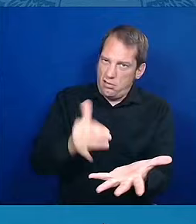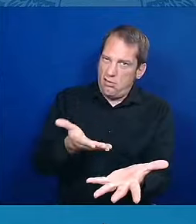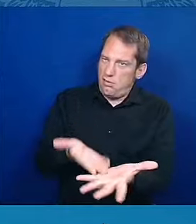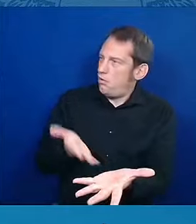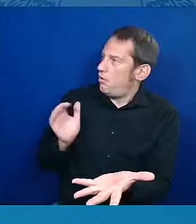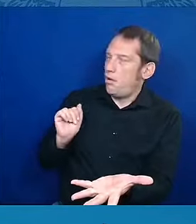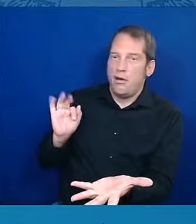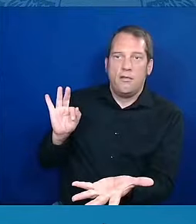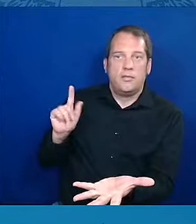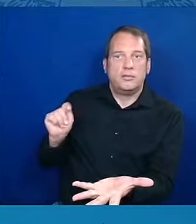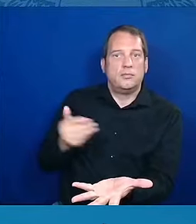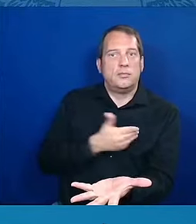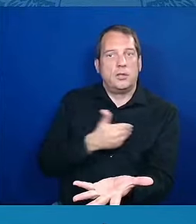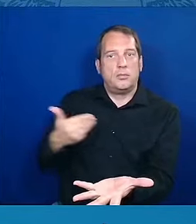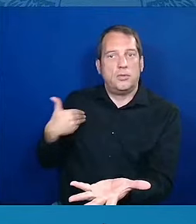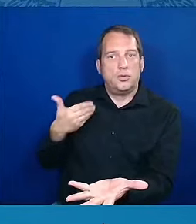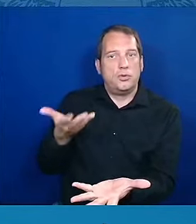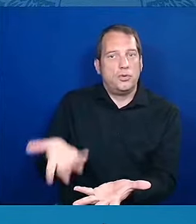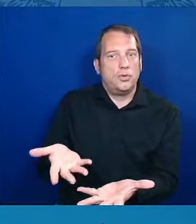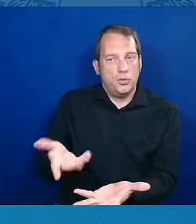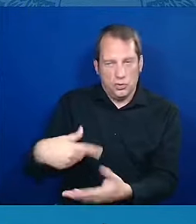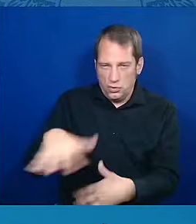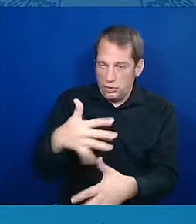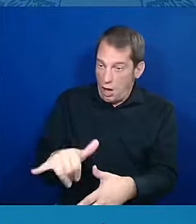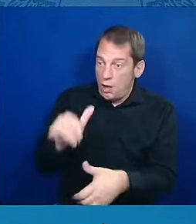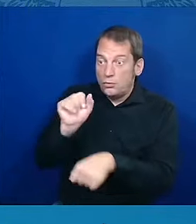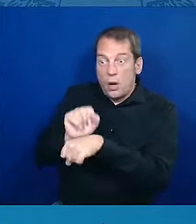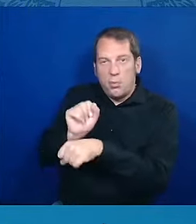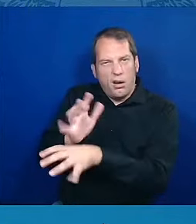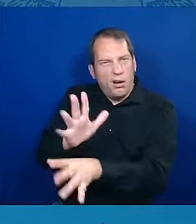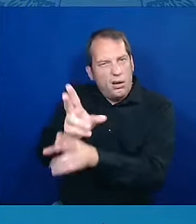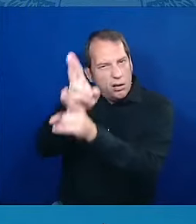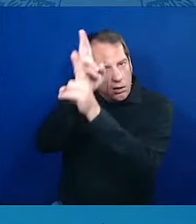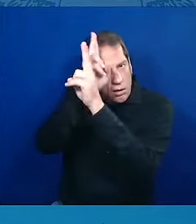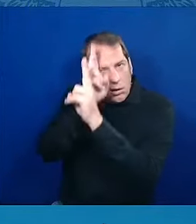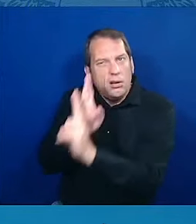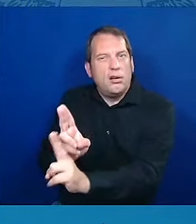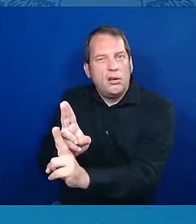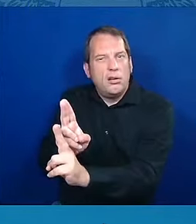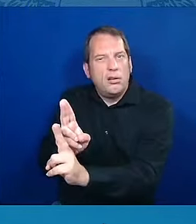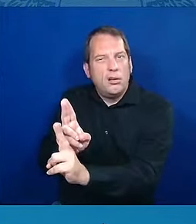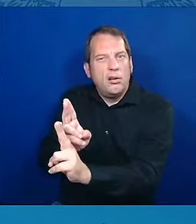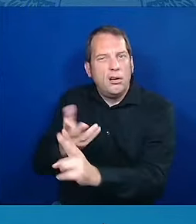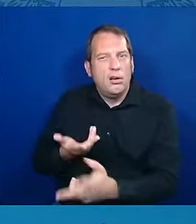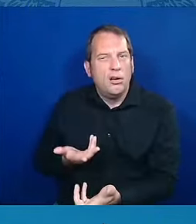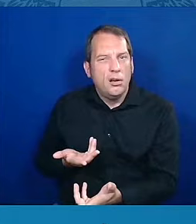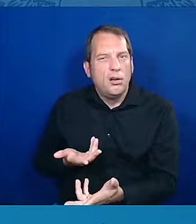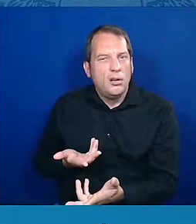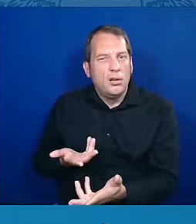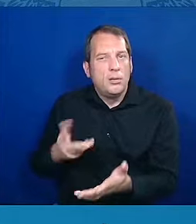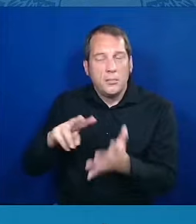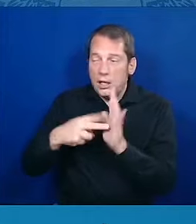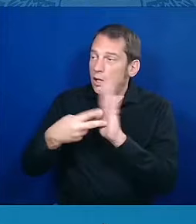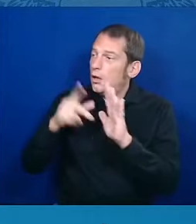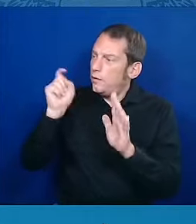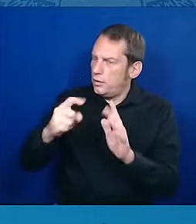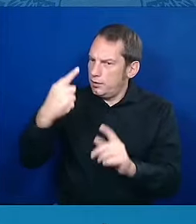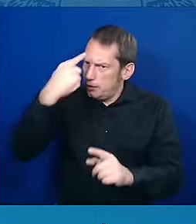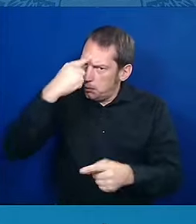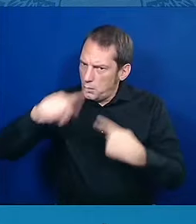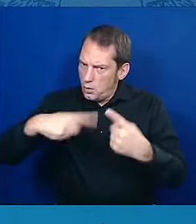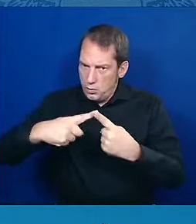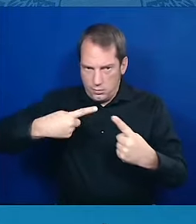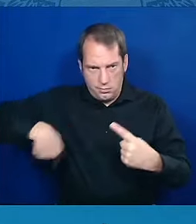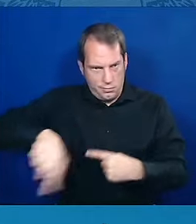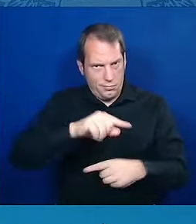of work, which is to concern yourself with the well-being of the children of America. And I thank you for that. I thank you